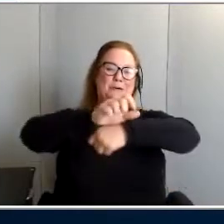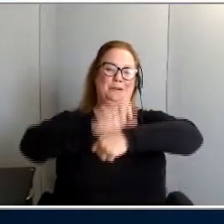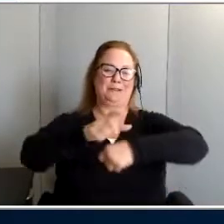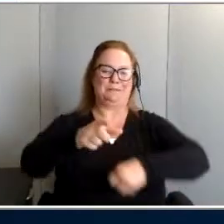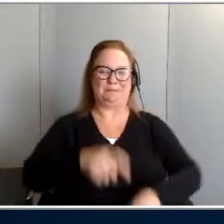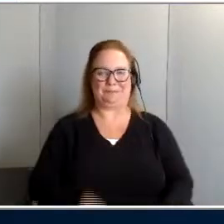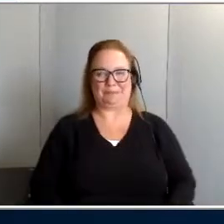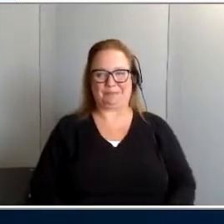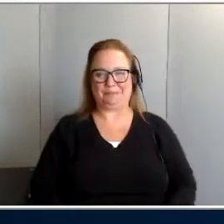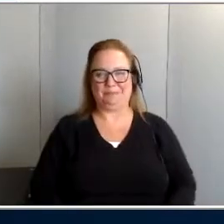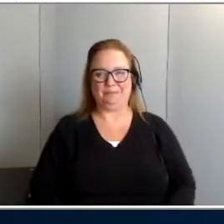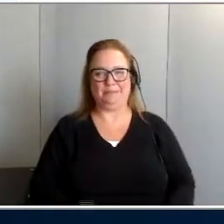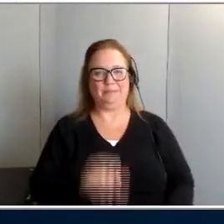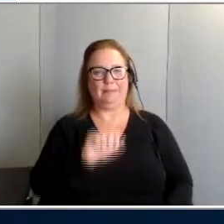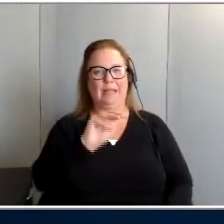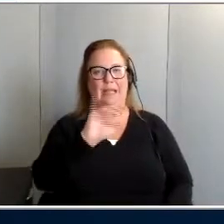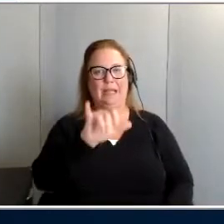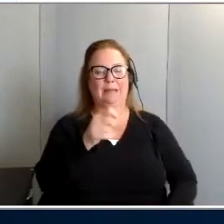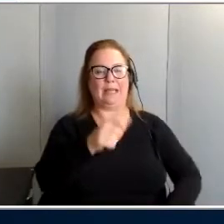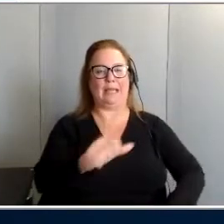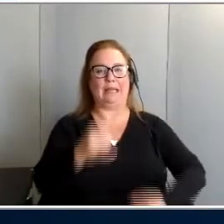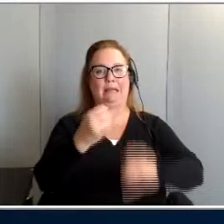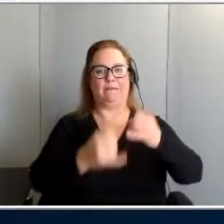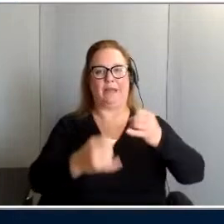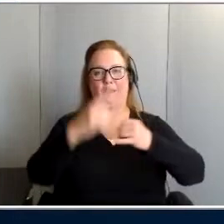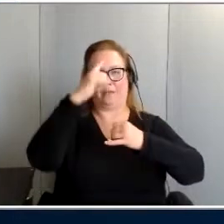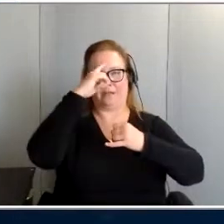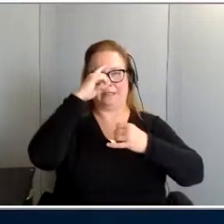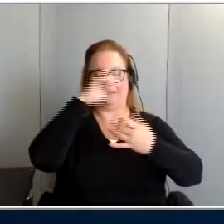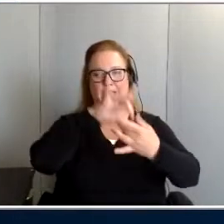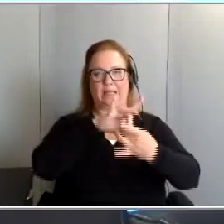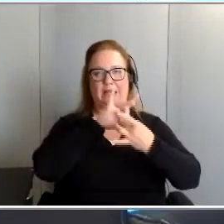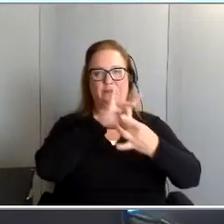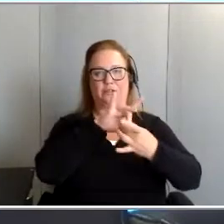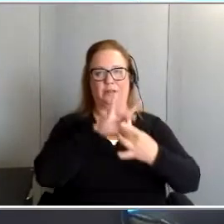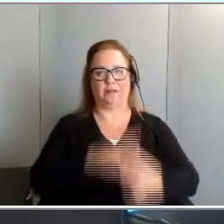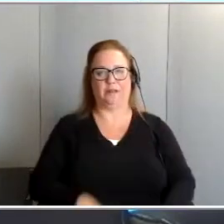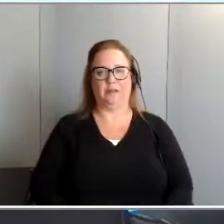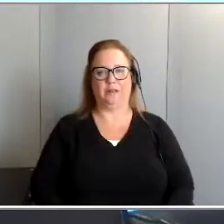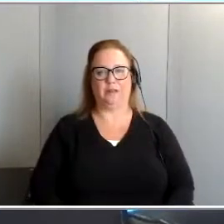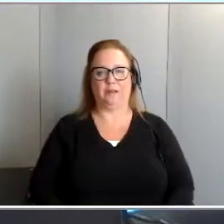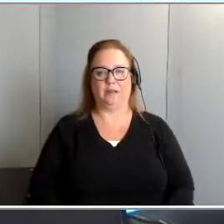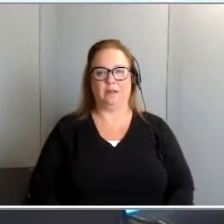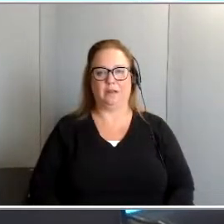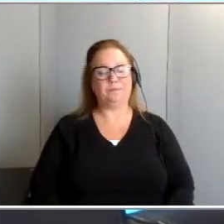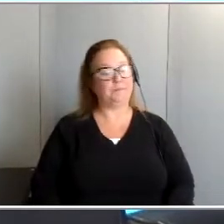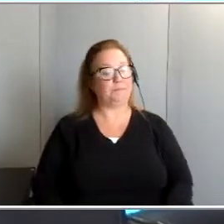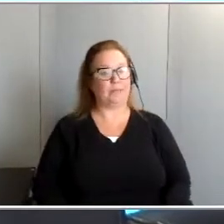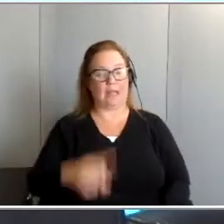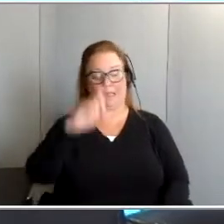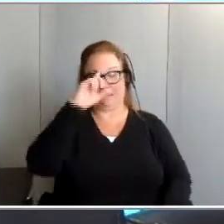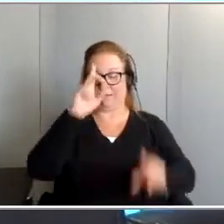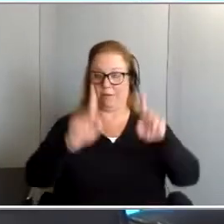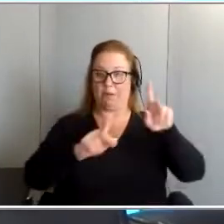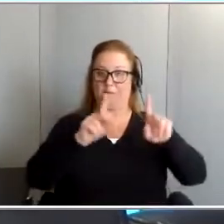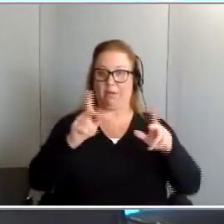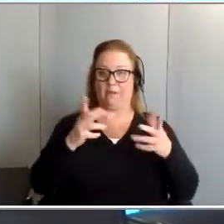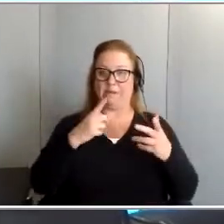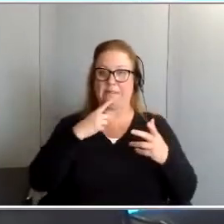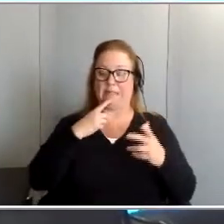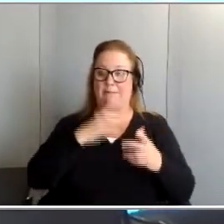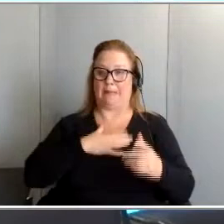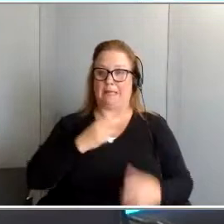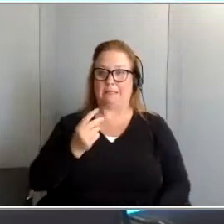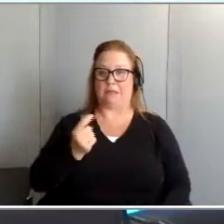want us to know just about the importance of that connection, that animal connection? I just think for people who have always said, hey, my dog would make a